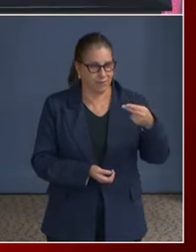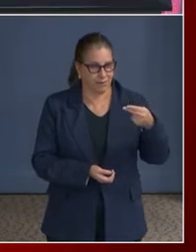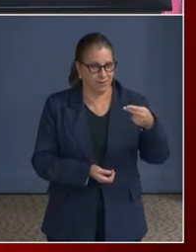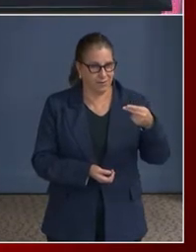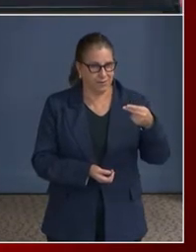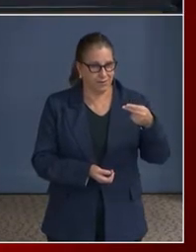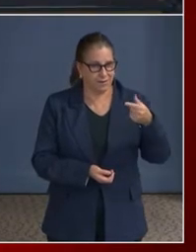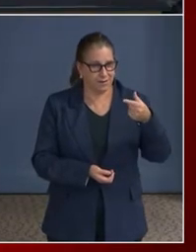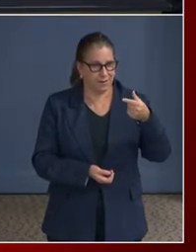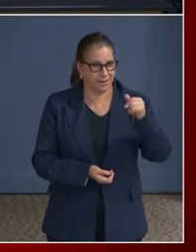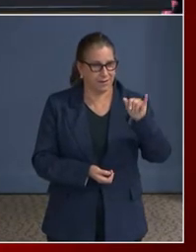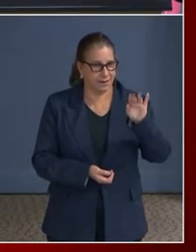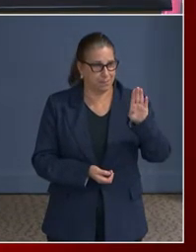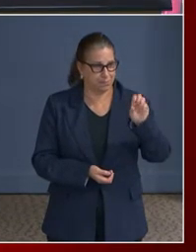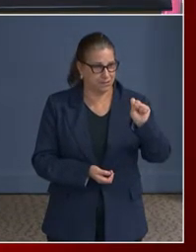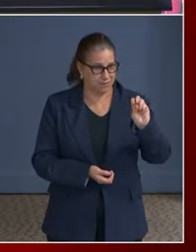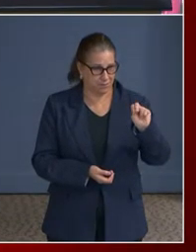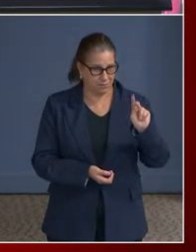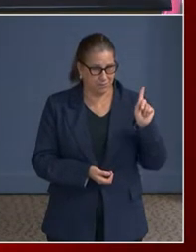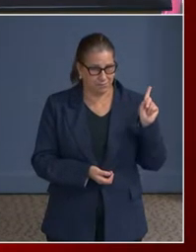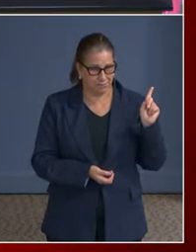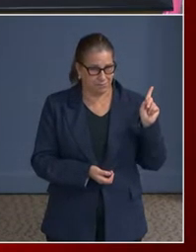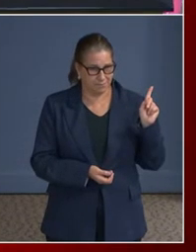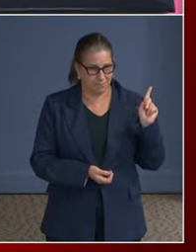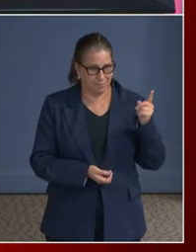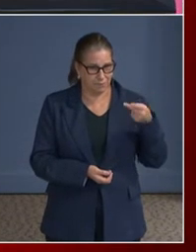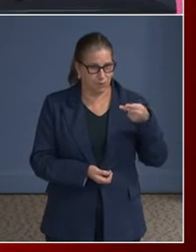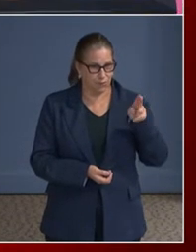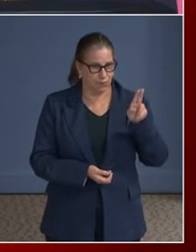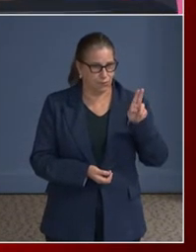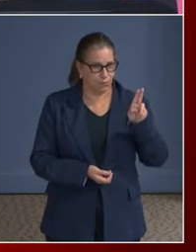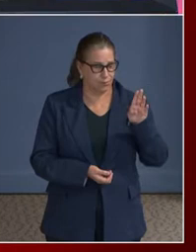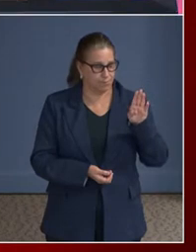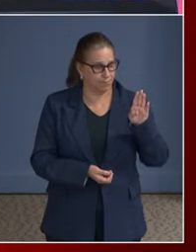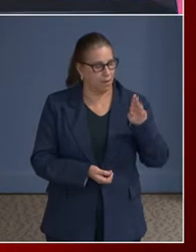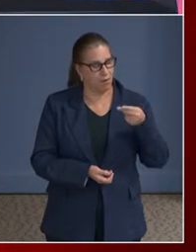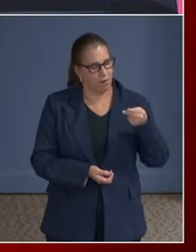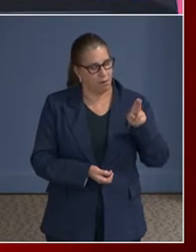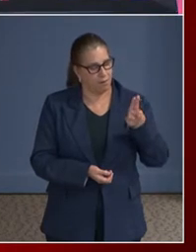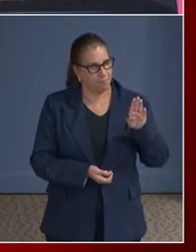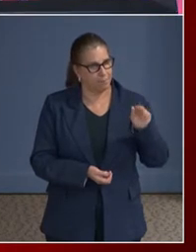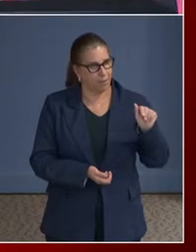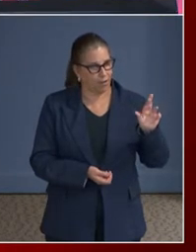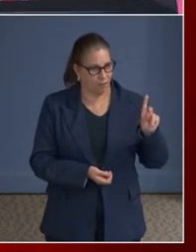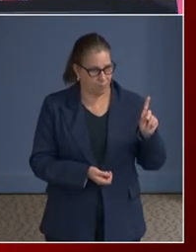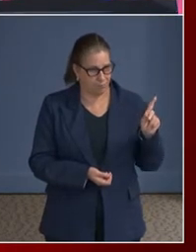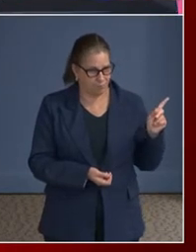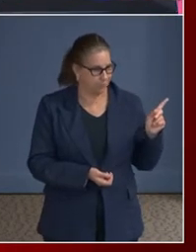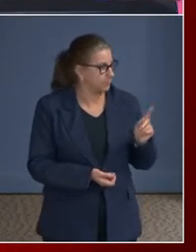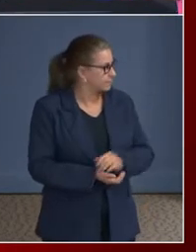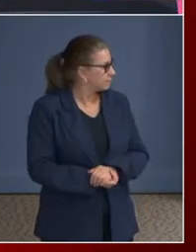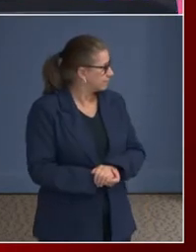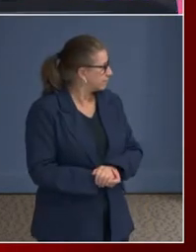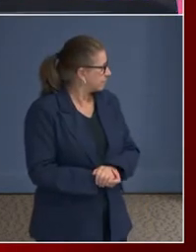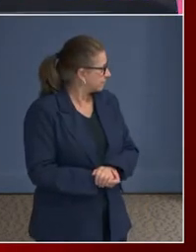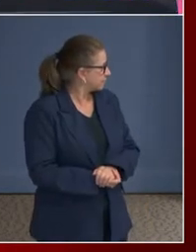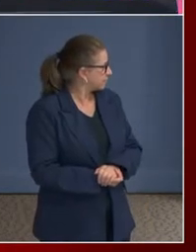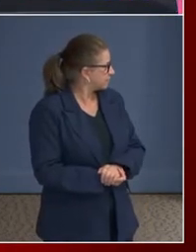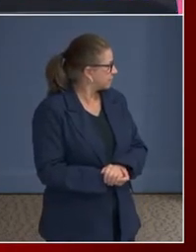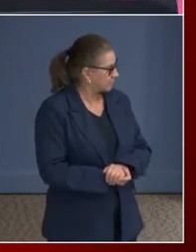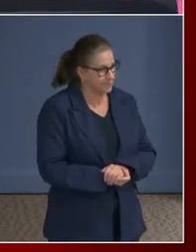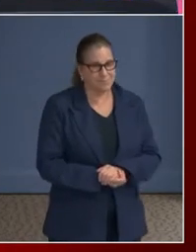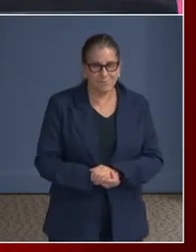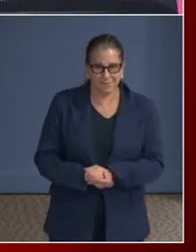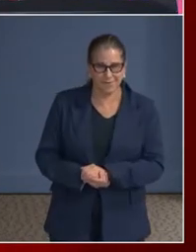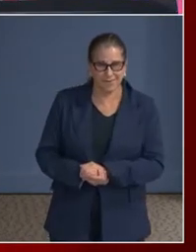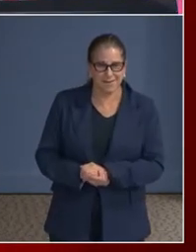thought. So, Mark, I won't speak about the content of it, but the spirit of your question compelled me to be like, Mayor, I